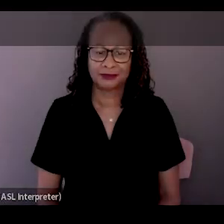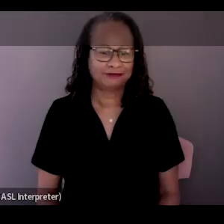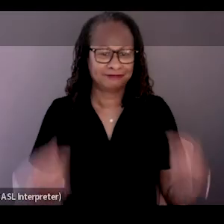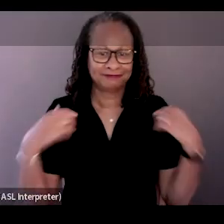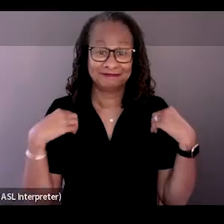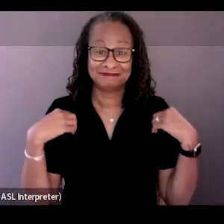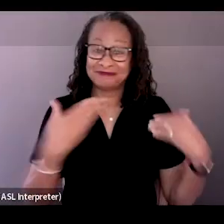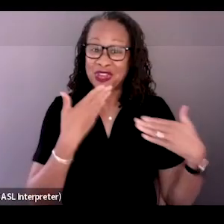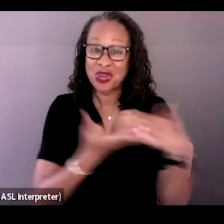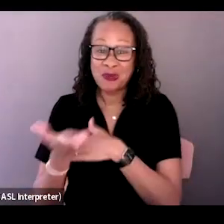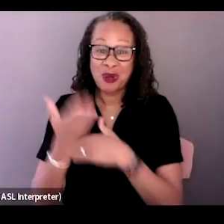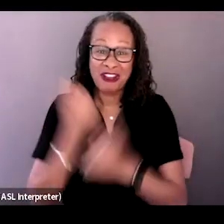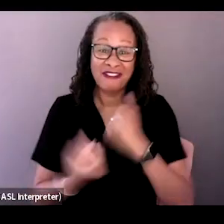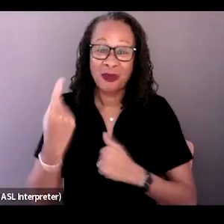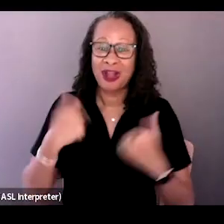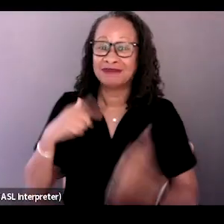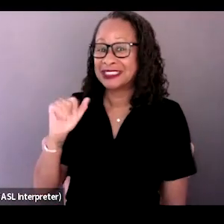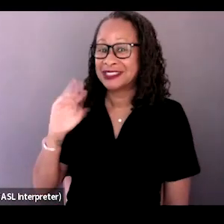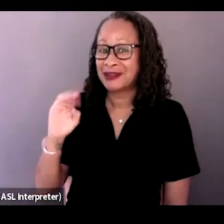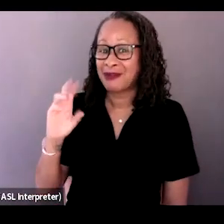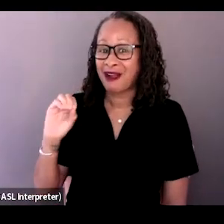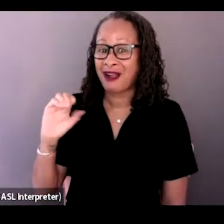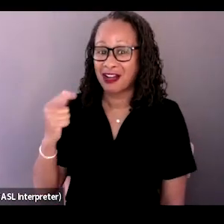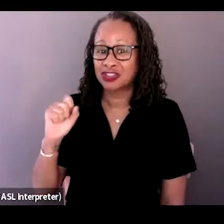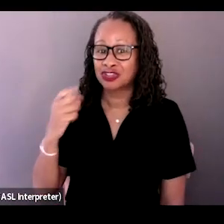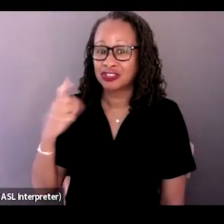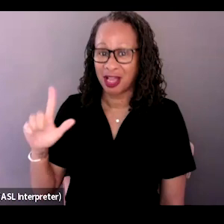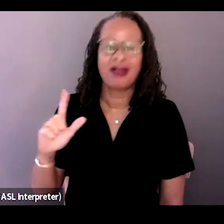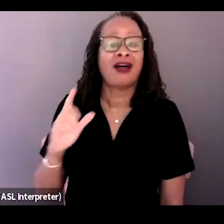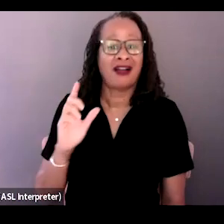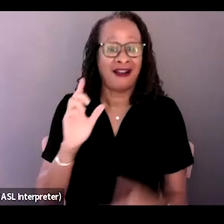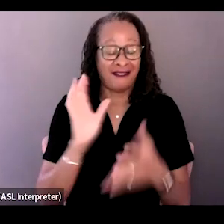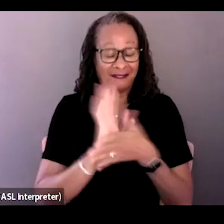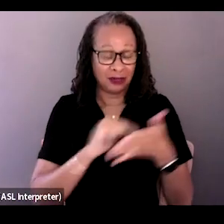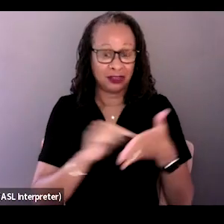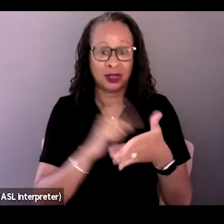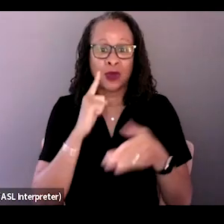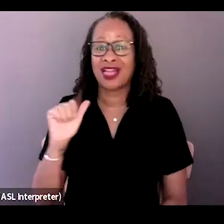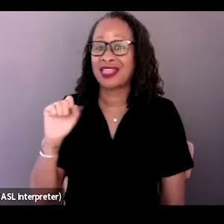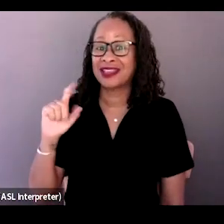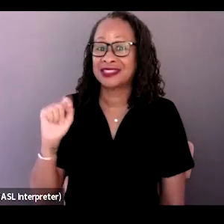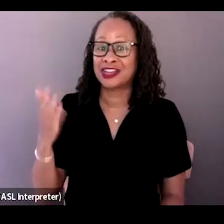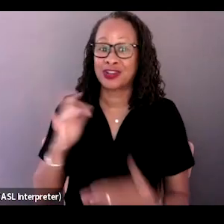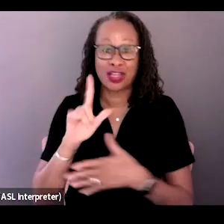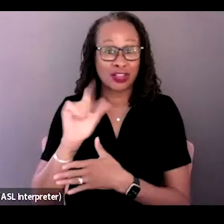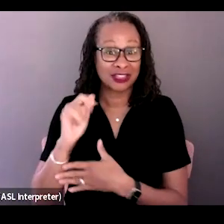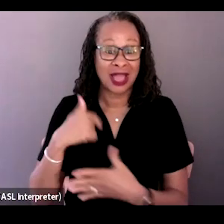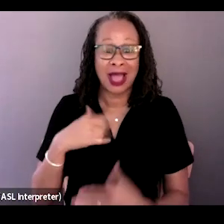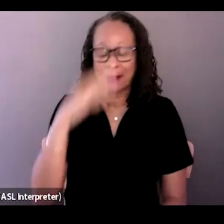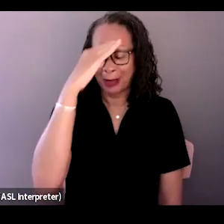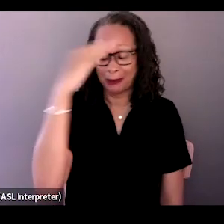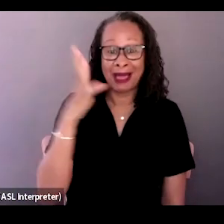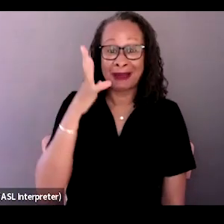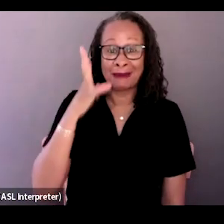Good morning, everyone. I'm Tim Cogshell, film critic with Film Week in Los Angeles, on LAist here in Los Angeles. I am a black man,